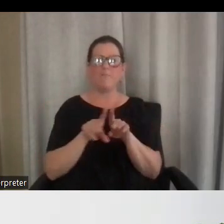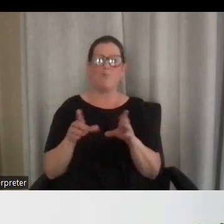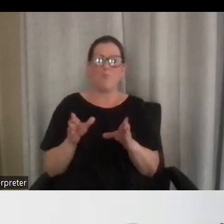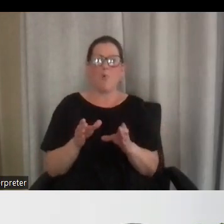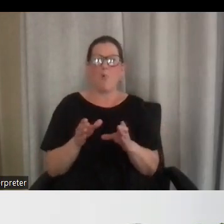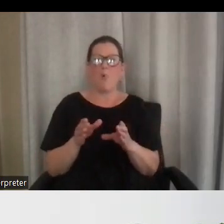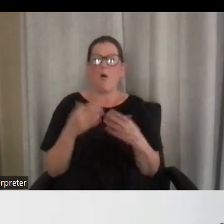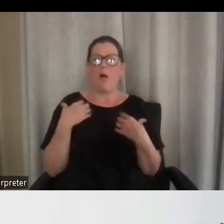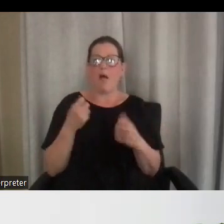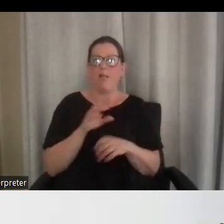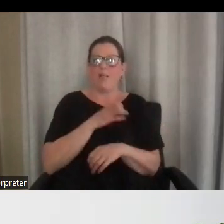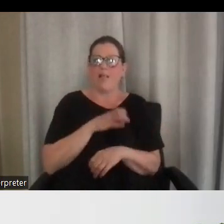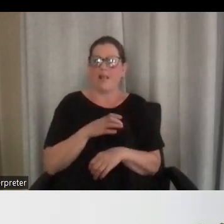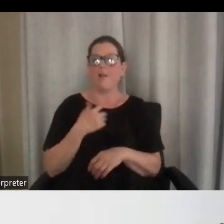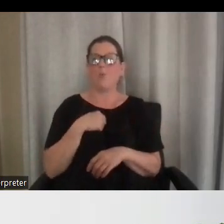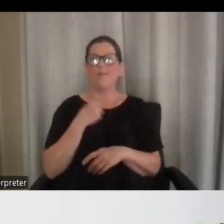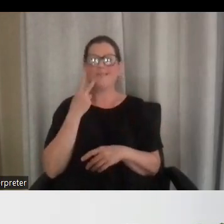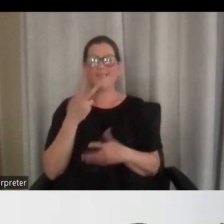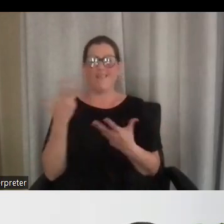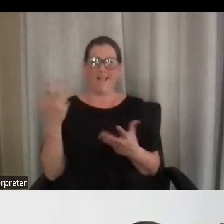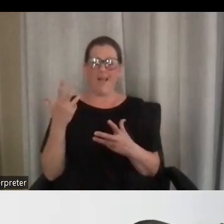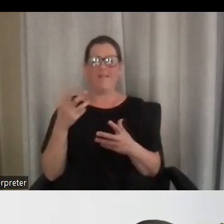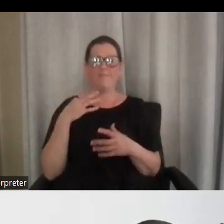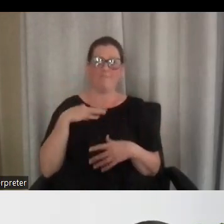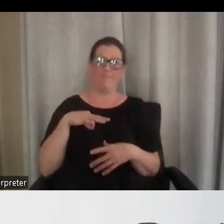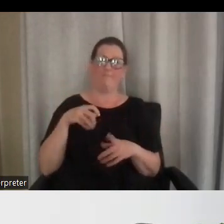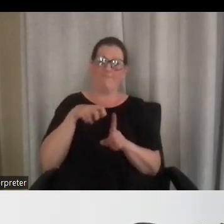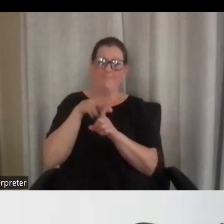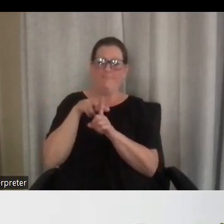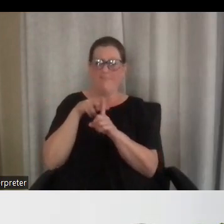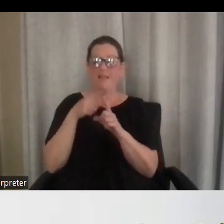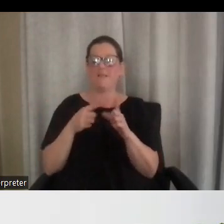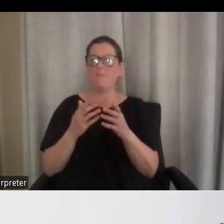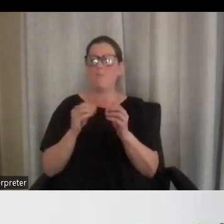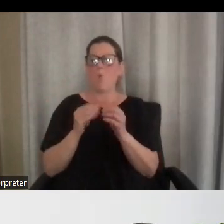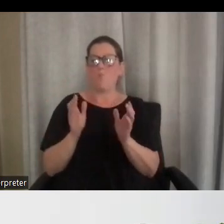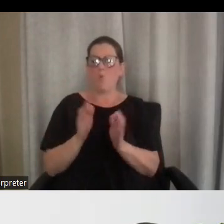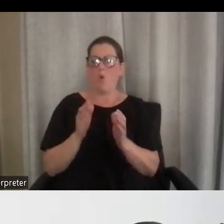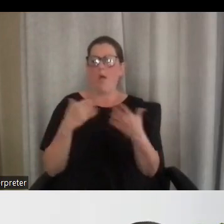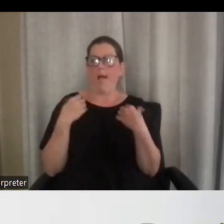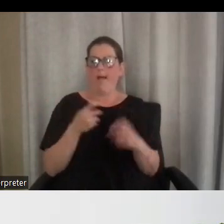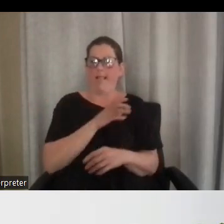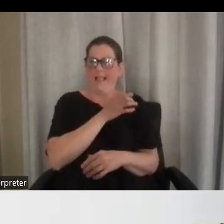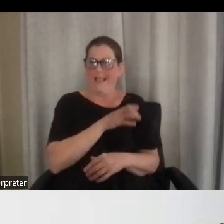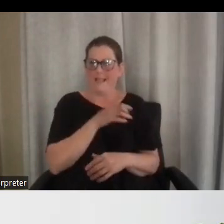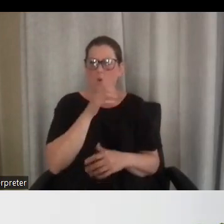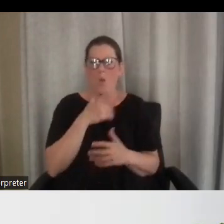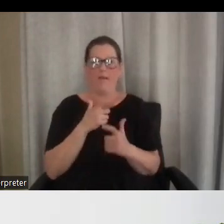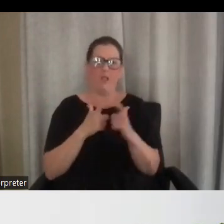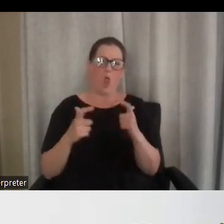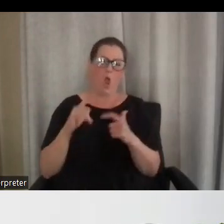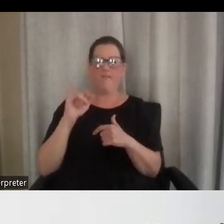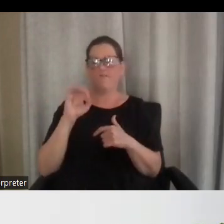clinics. We've seen a lot of benefit in targeting some of these smaller individual health clinics that oftentimes don't have large infrastructures